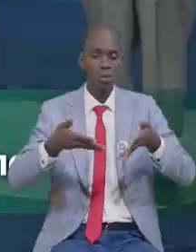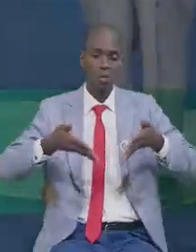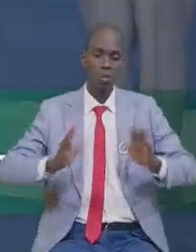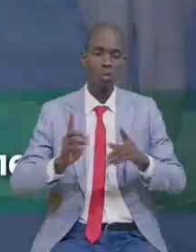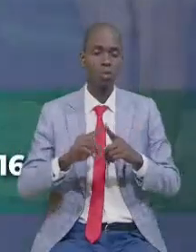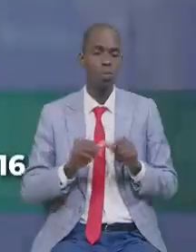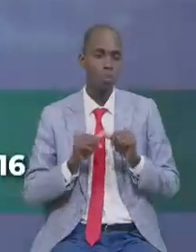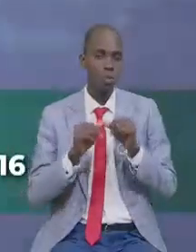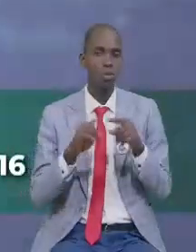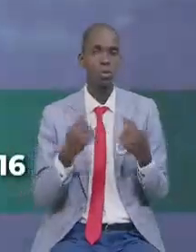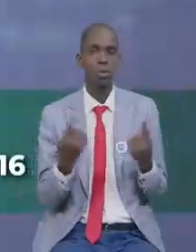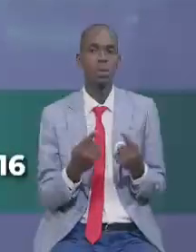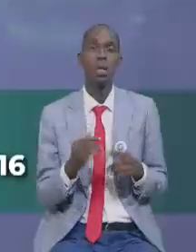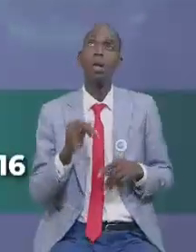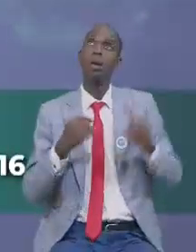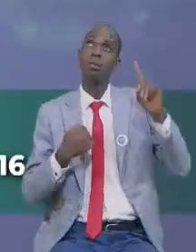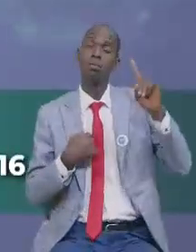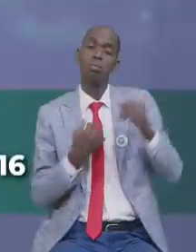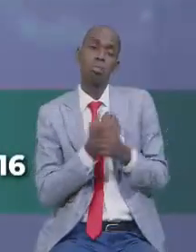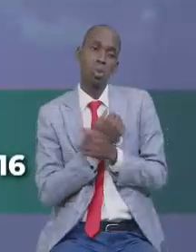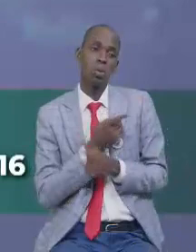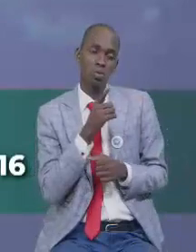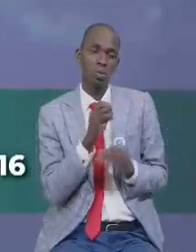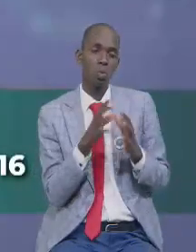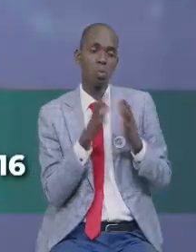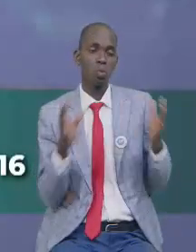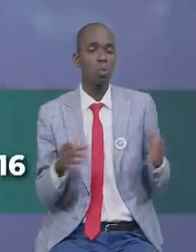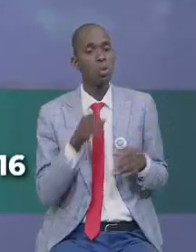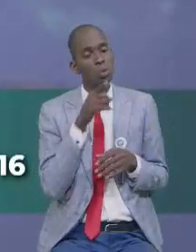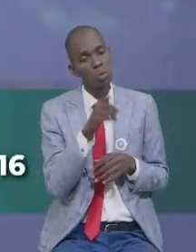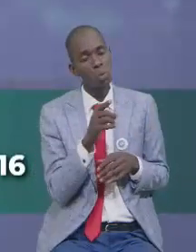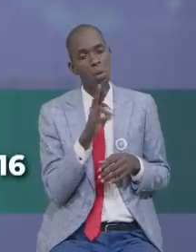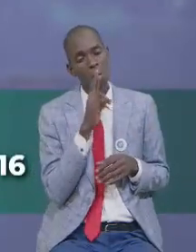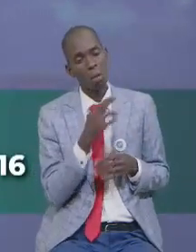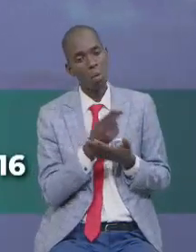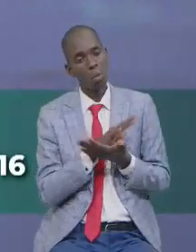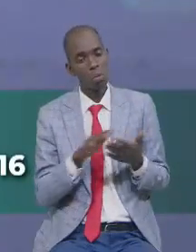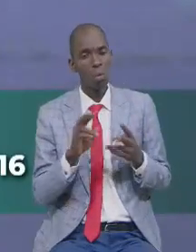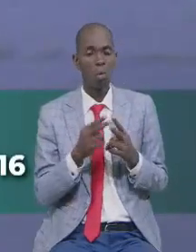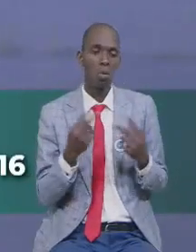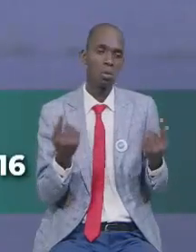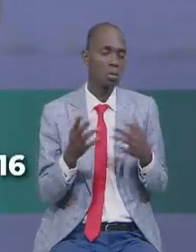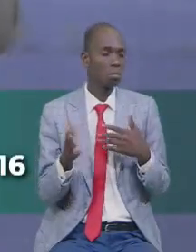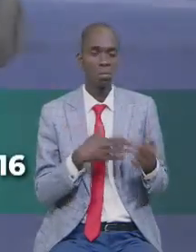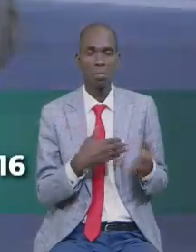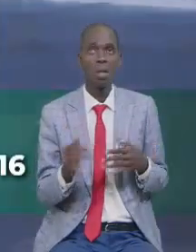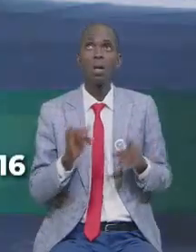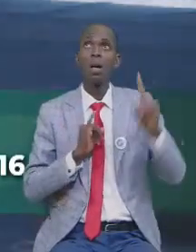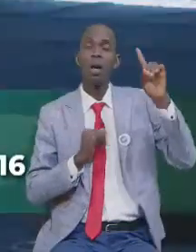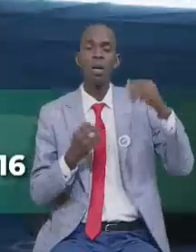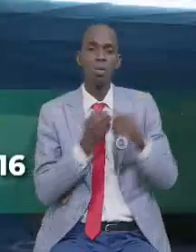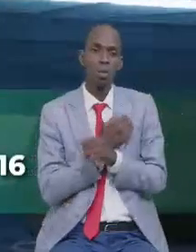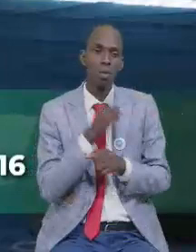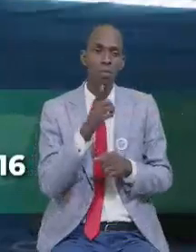I love you so much, whether your head is down, your feet are up. I love you so much, whether you frustrate